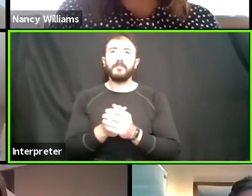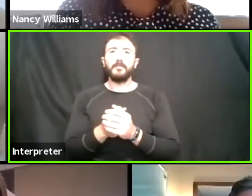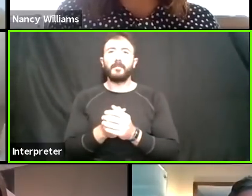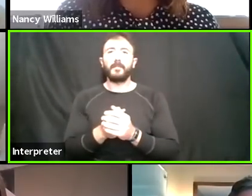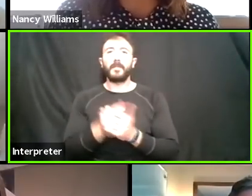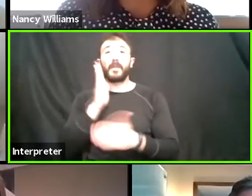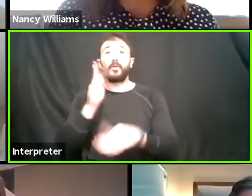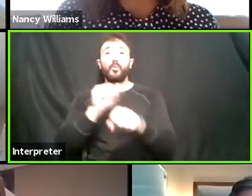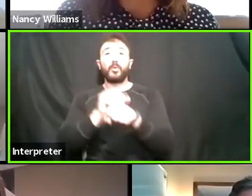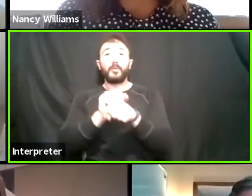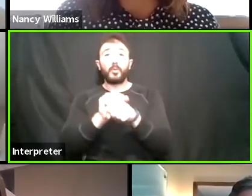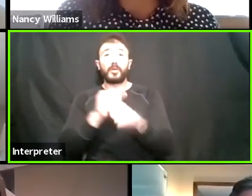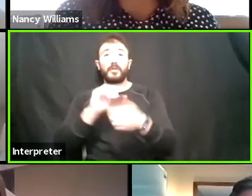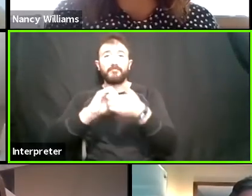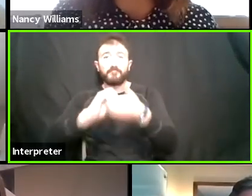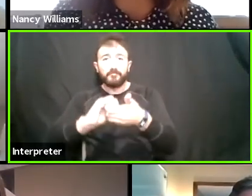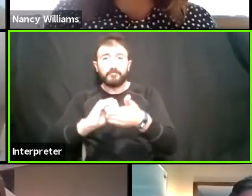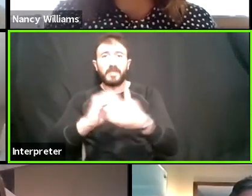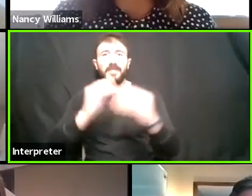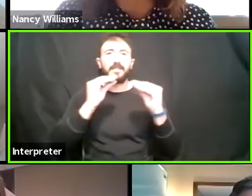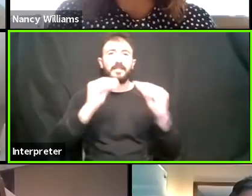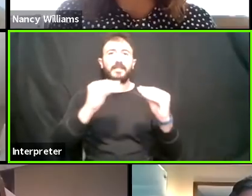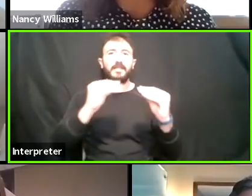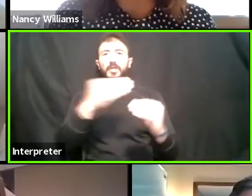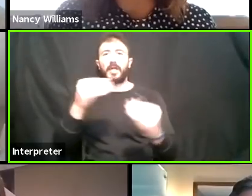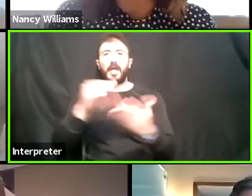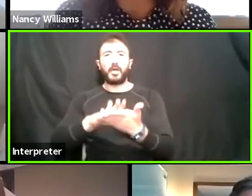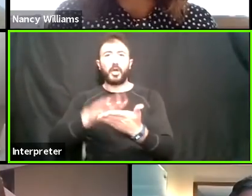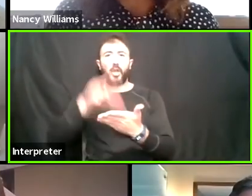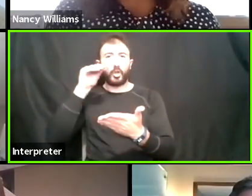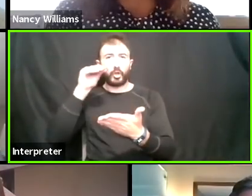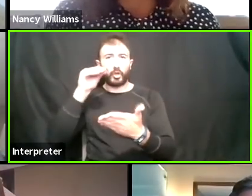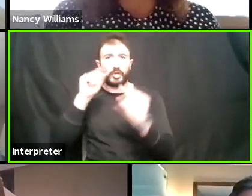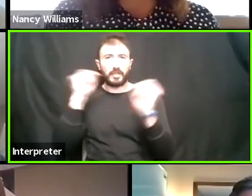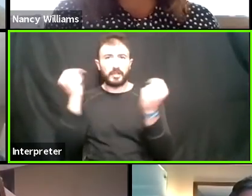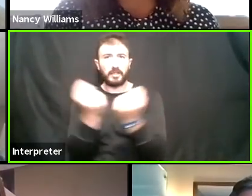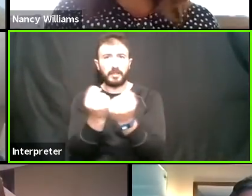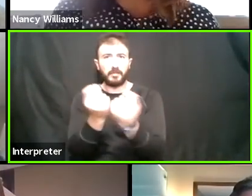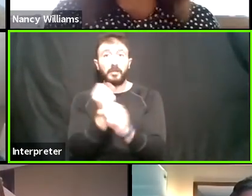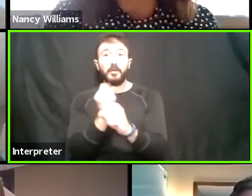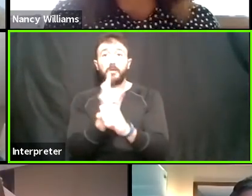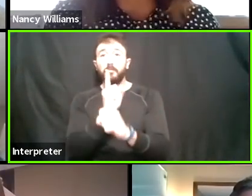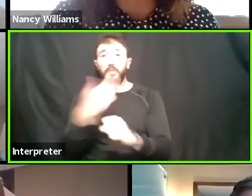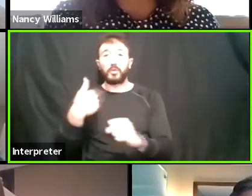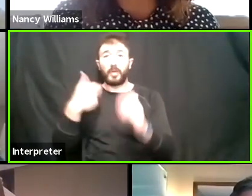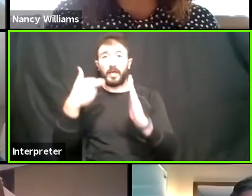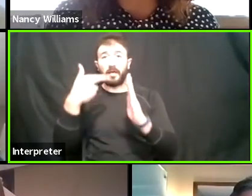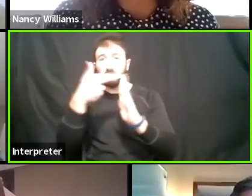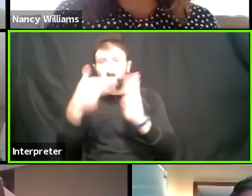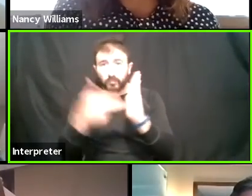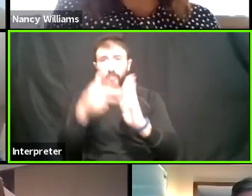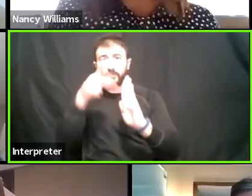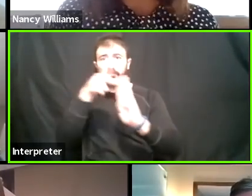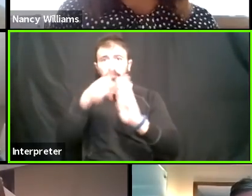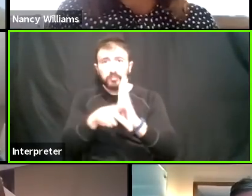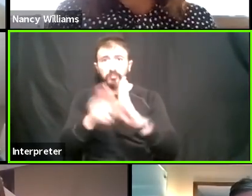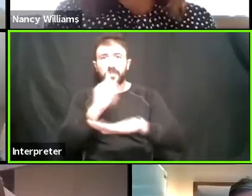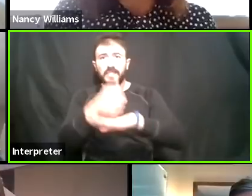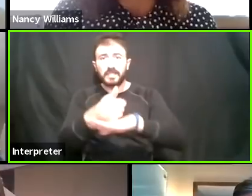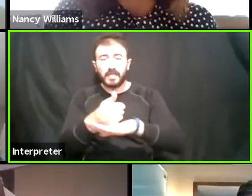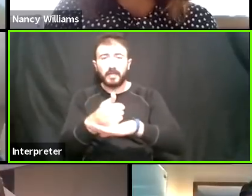learning team to ensure that we have proper protocols to follow regarding what does it look like to go through a